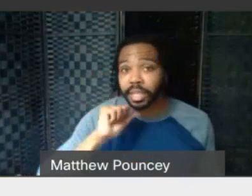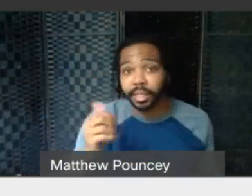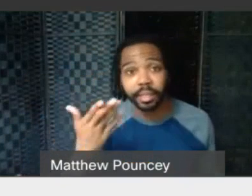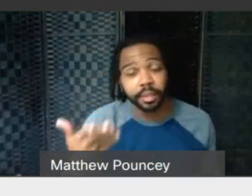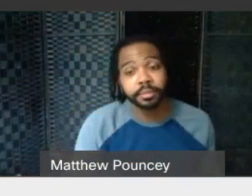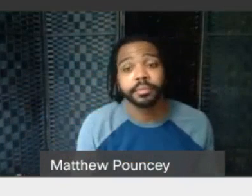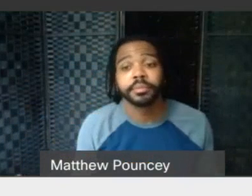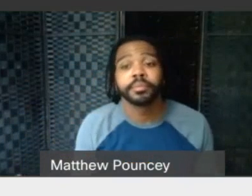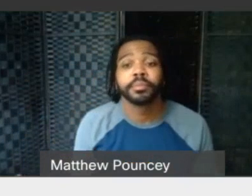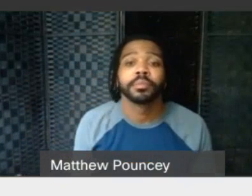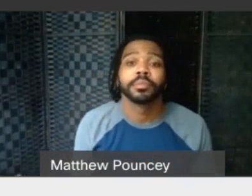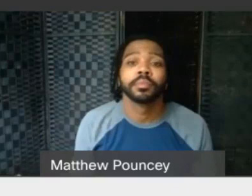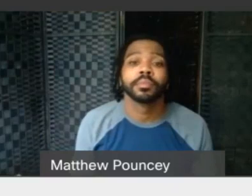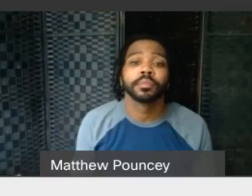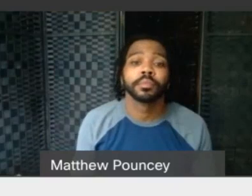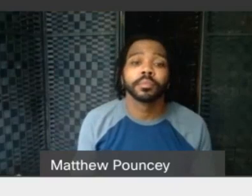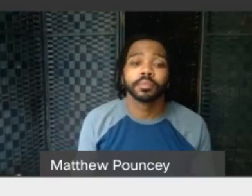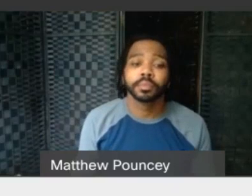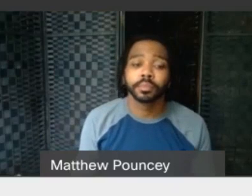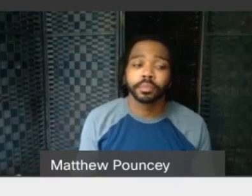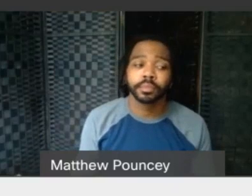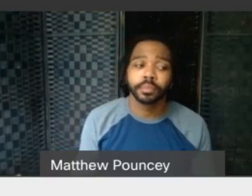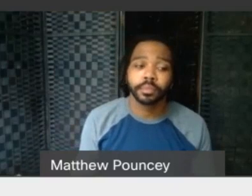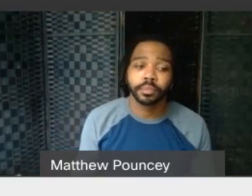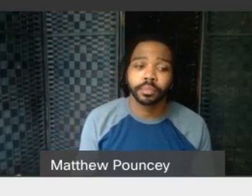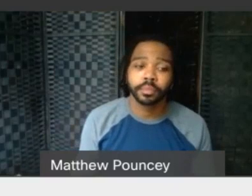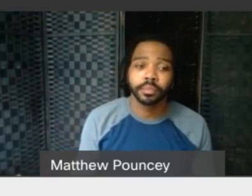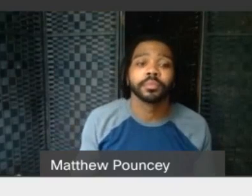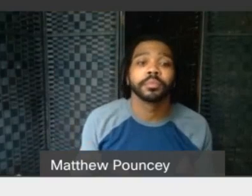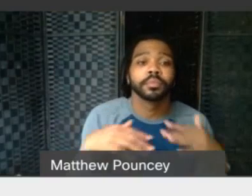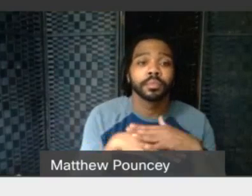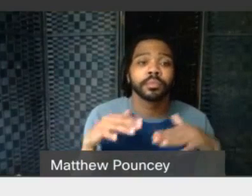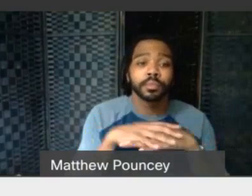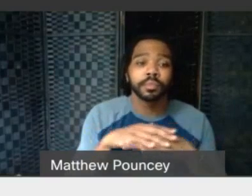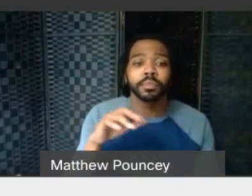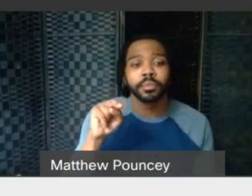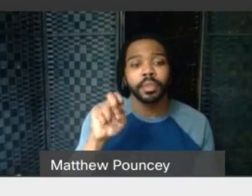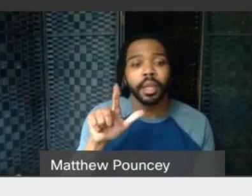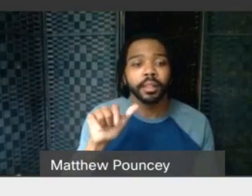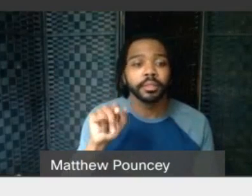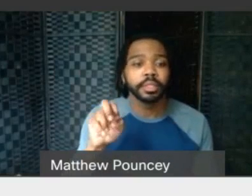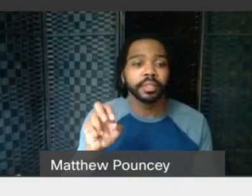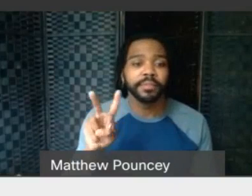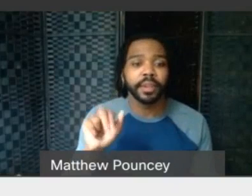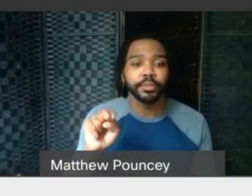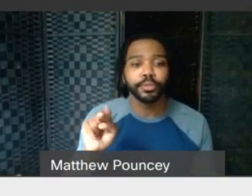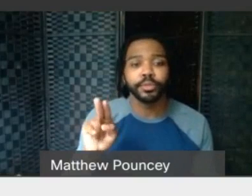And I would so, like to yeah, sorry, Director Reese. I just want to add that, if there is a